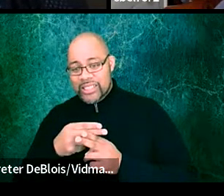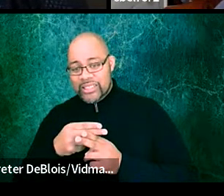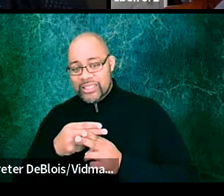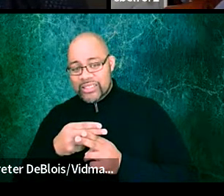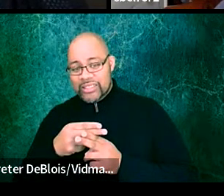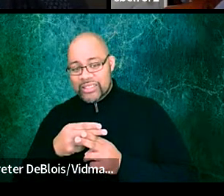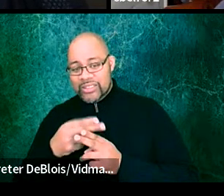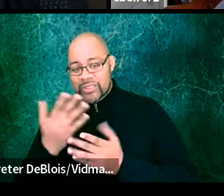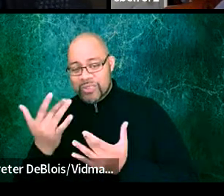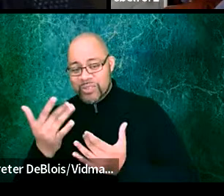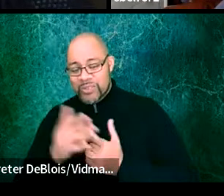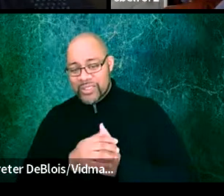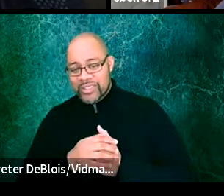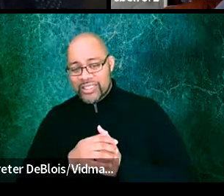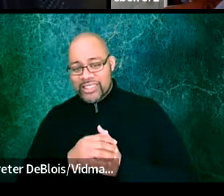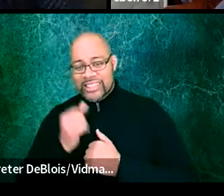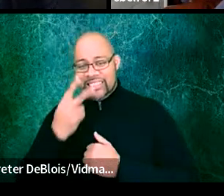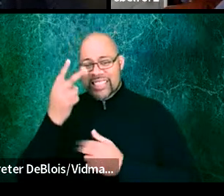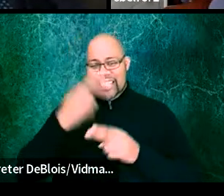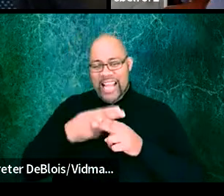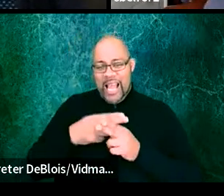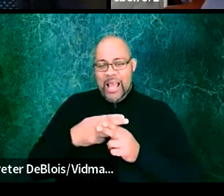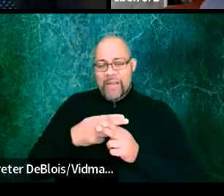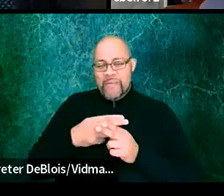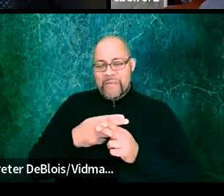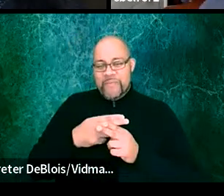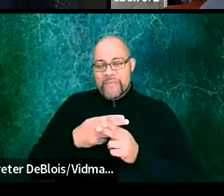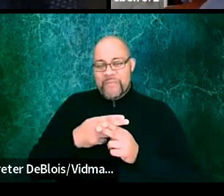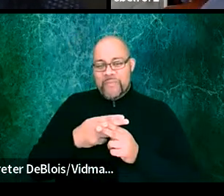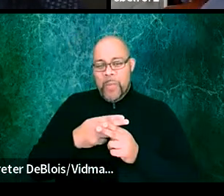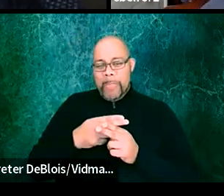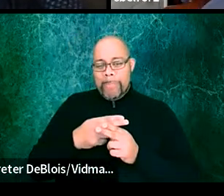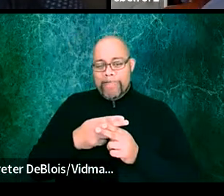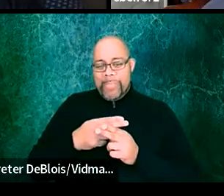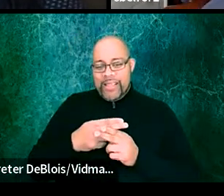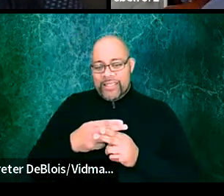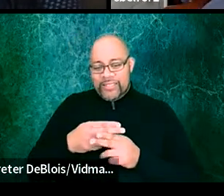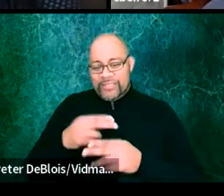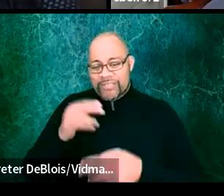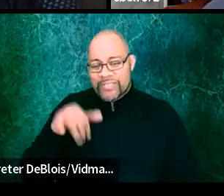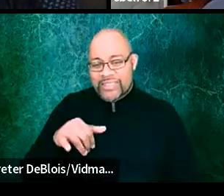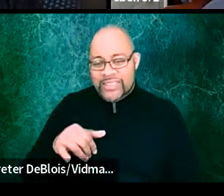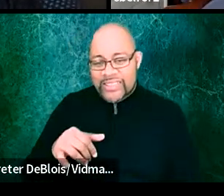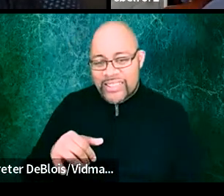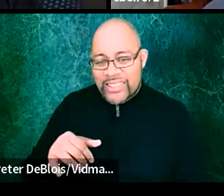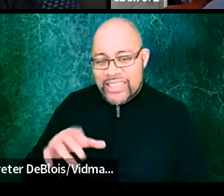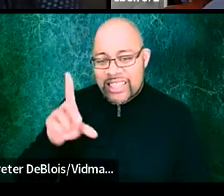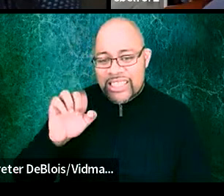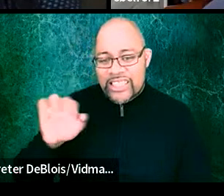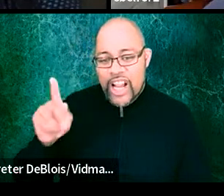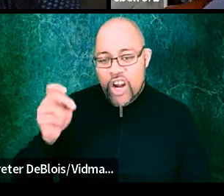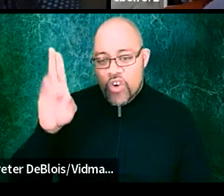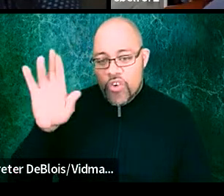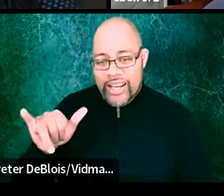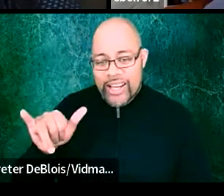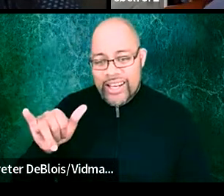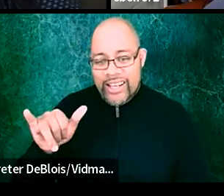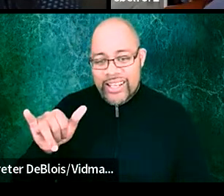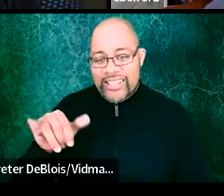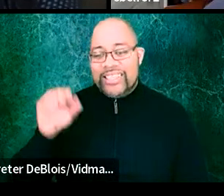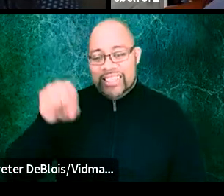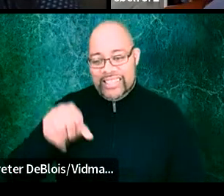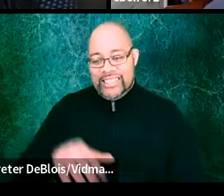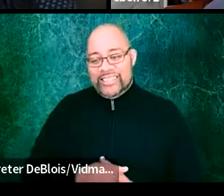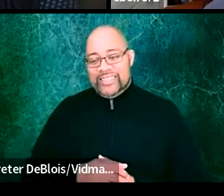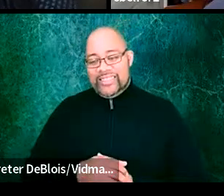wait. I'm trying to see the name. The one person was said it Brianna already. Zachary?